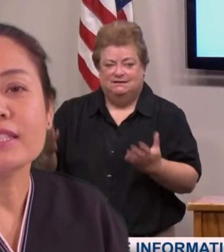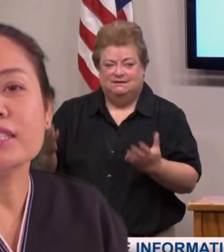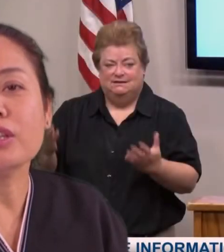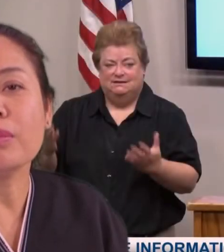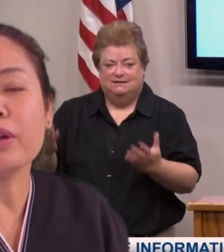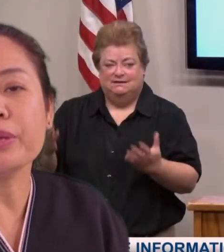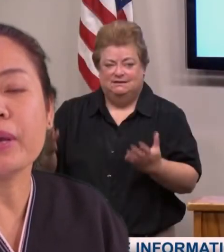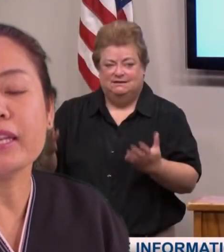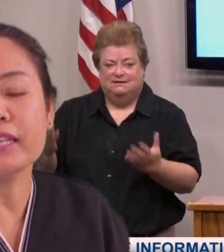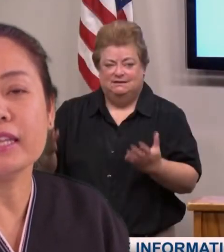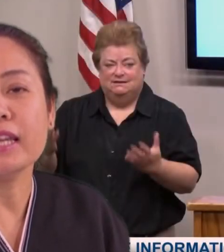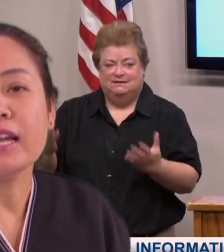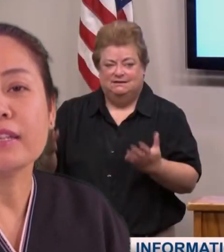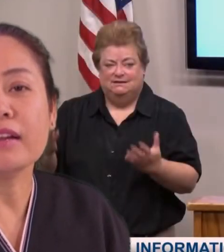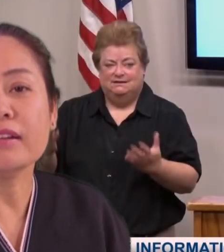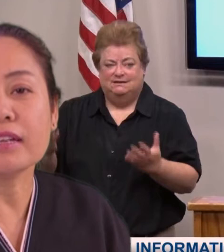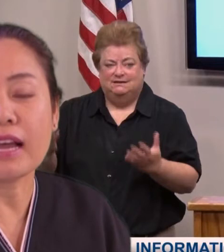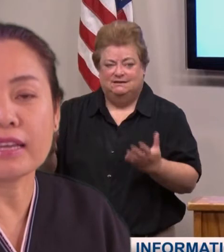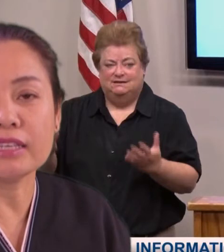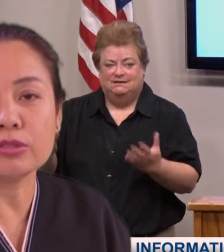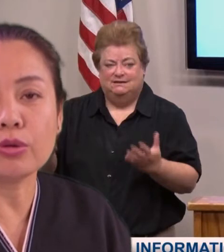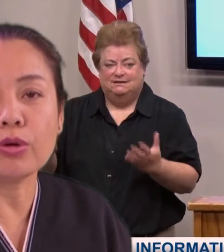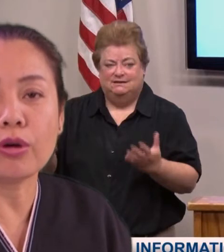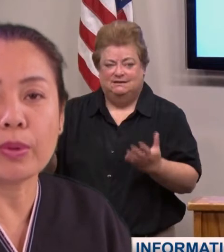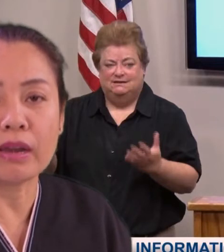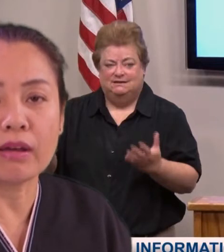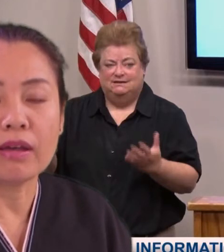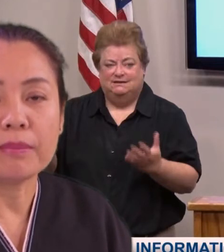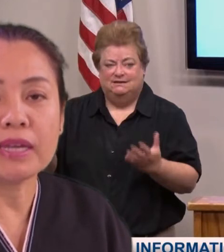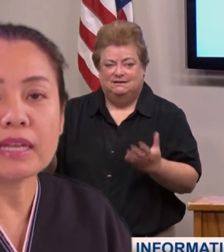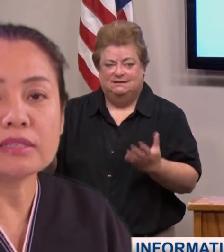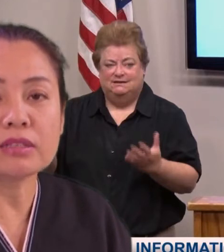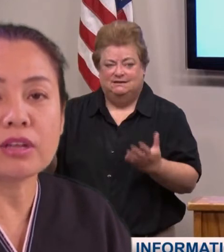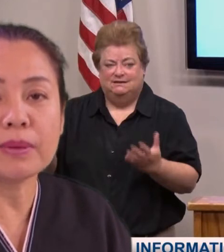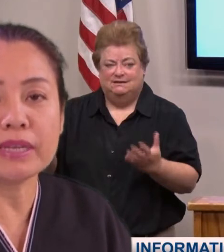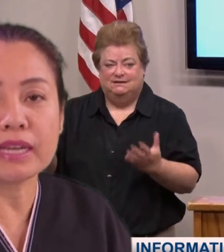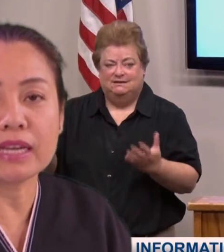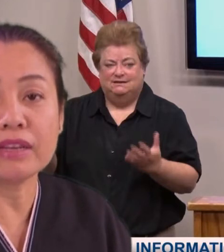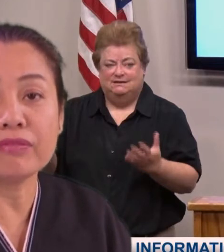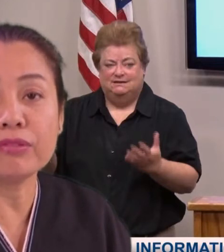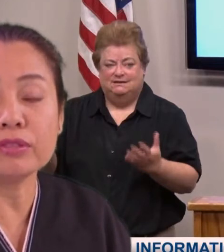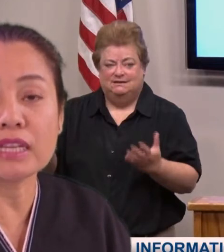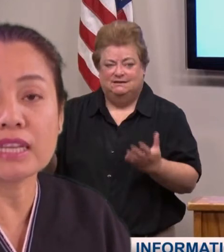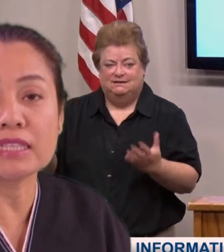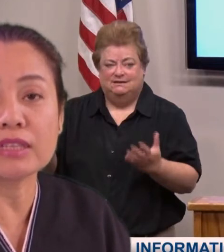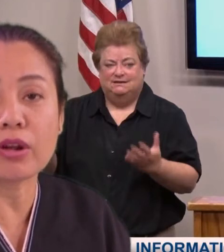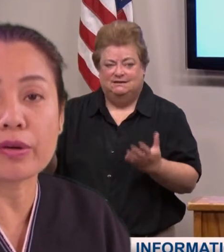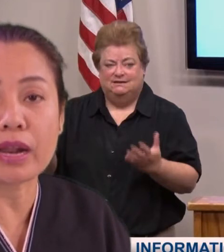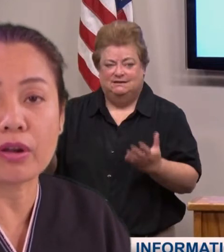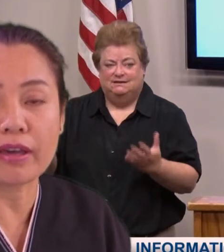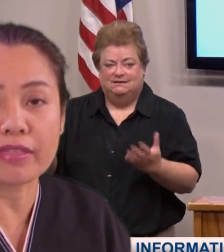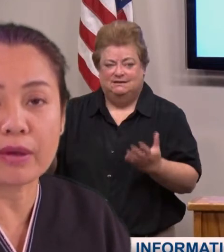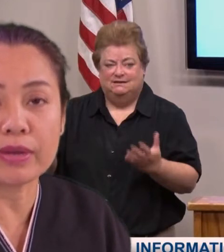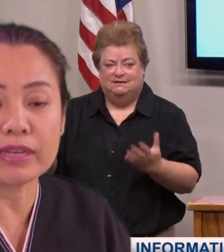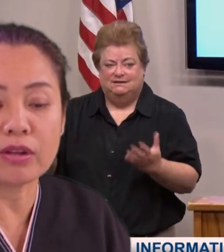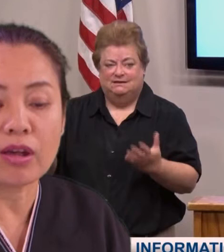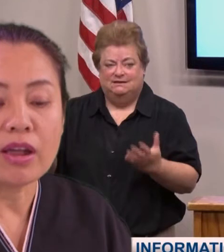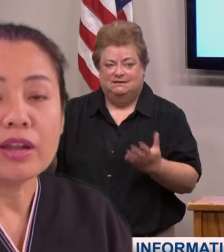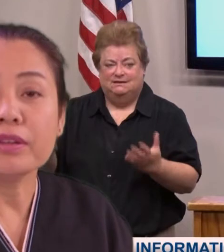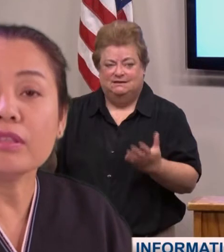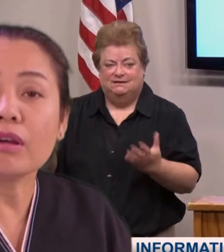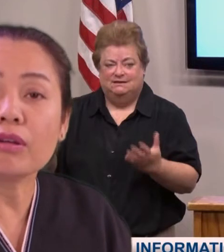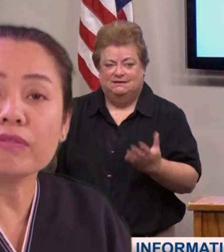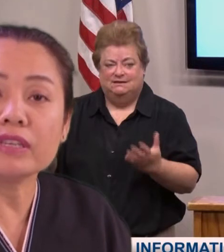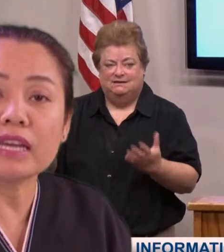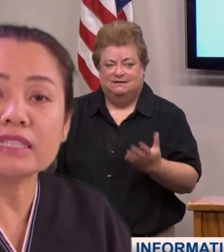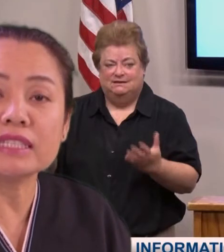to pay attention the because I was so terrified that I going to rid of .